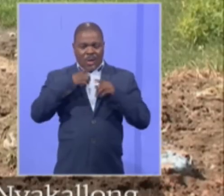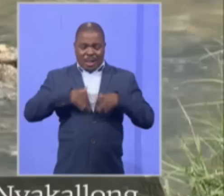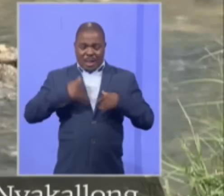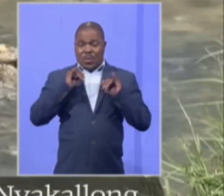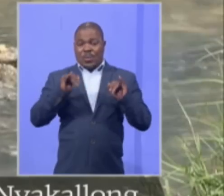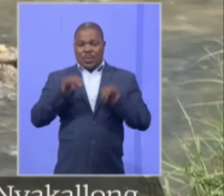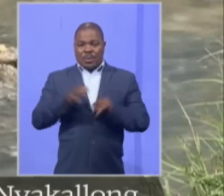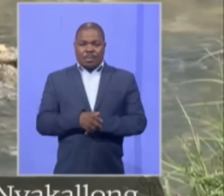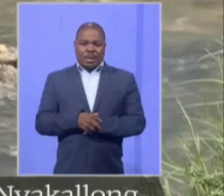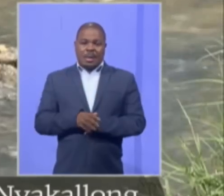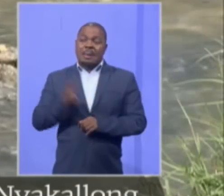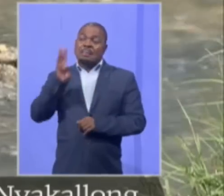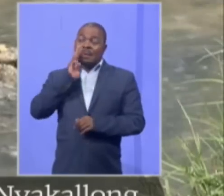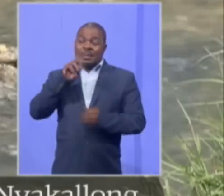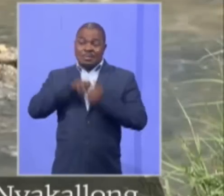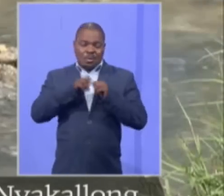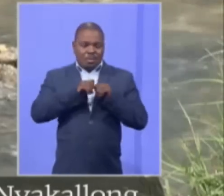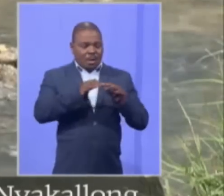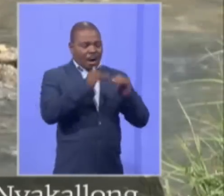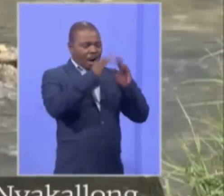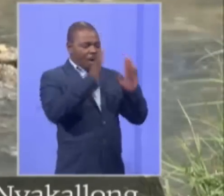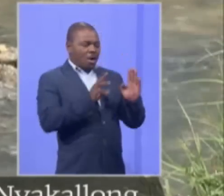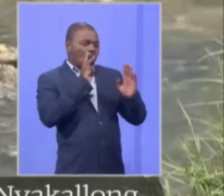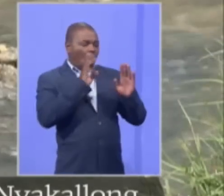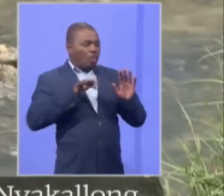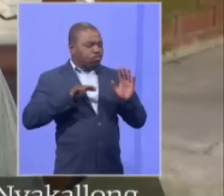metsi bothata bora kena ka tlung